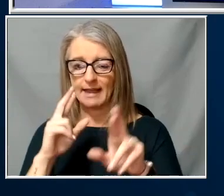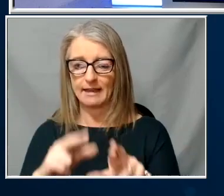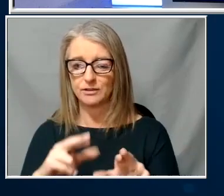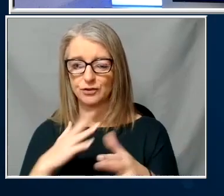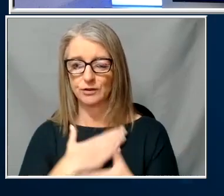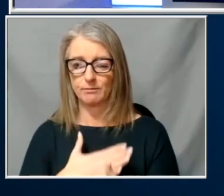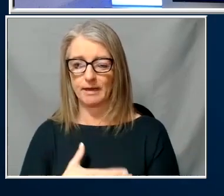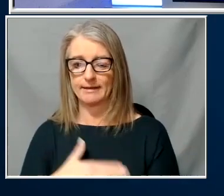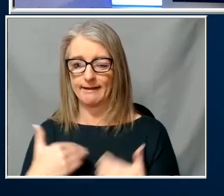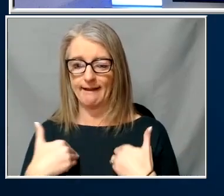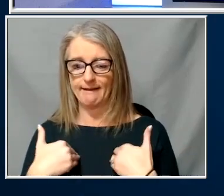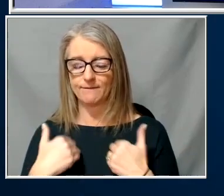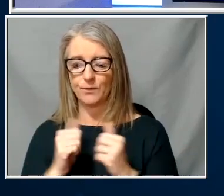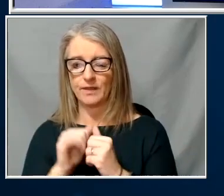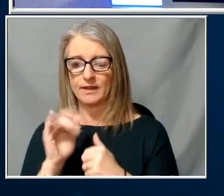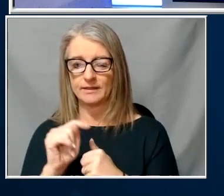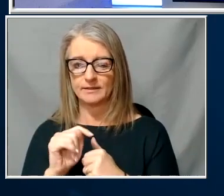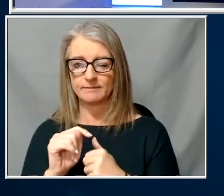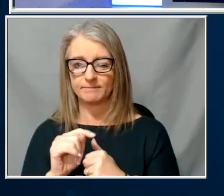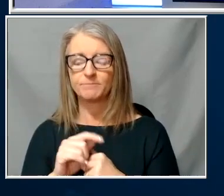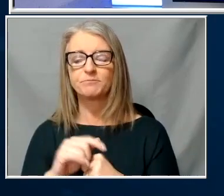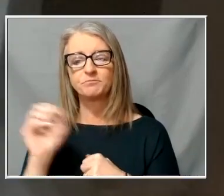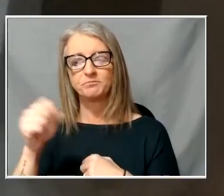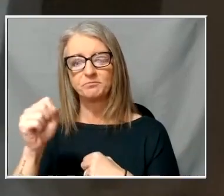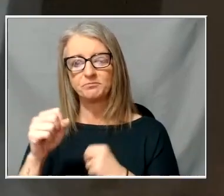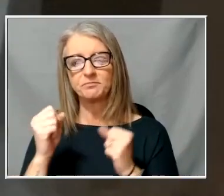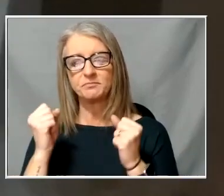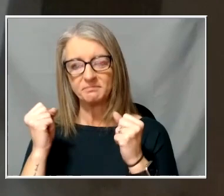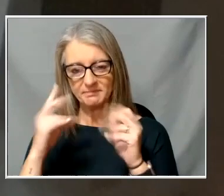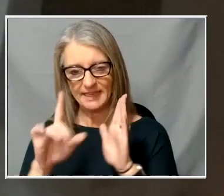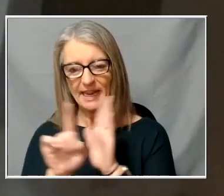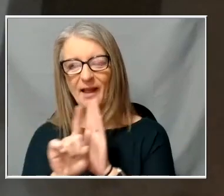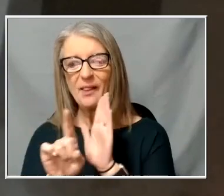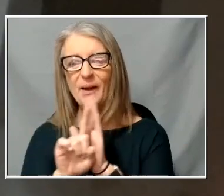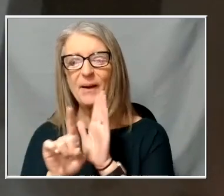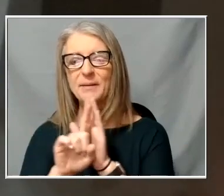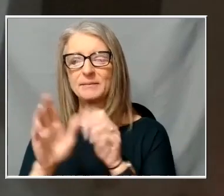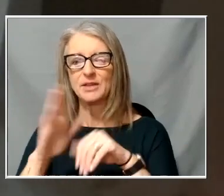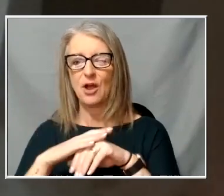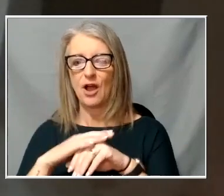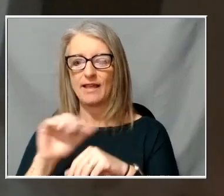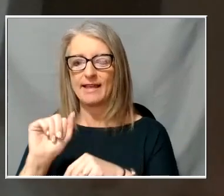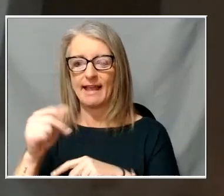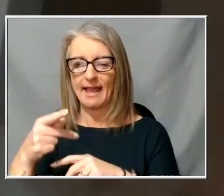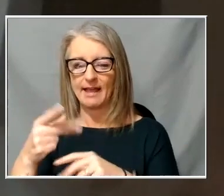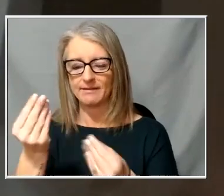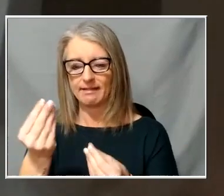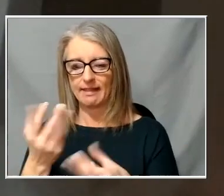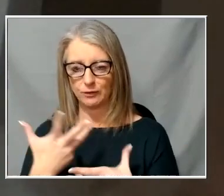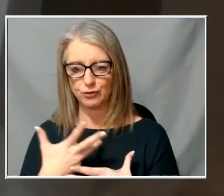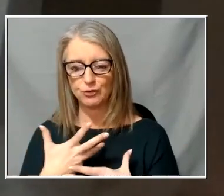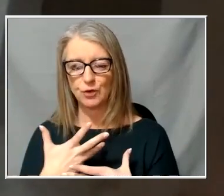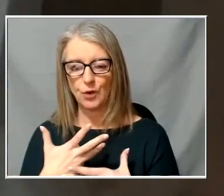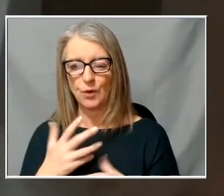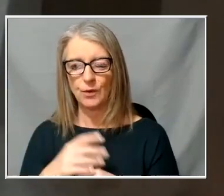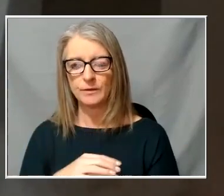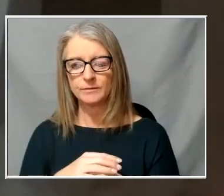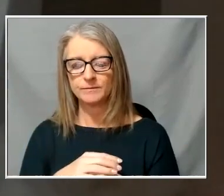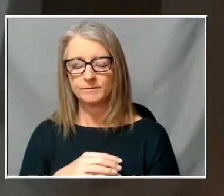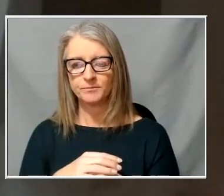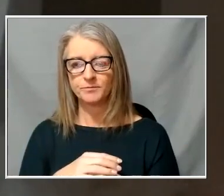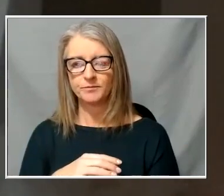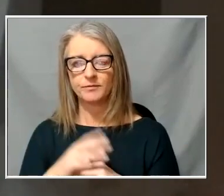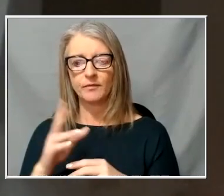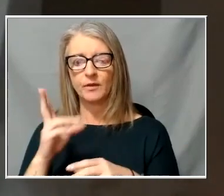body is having to it. There are all kinds of alarms on the app that let you know. So